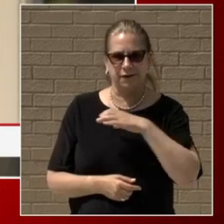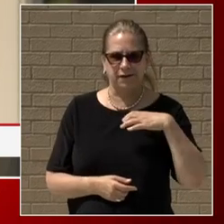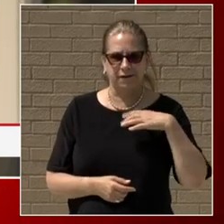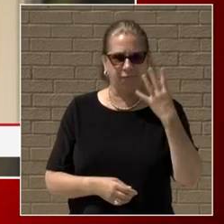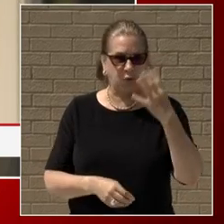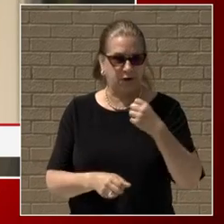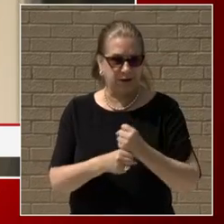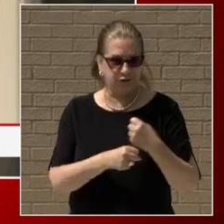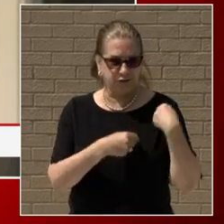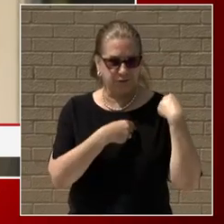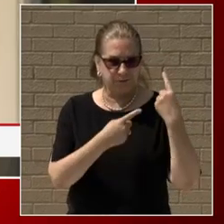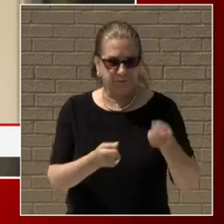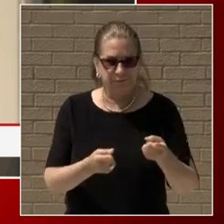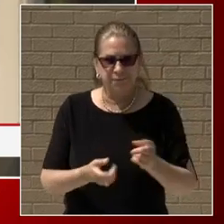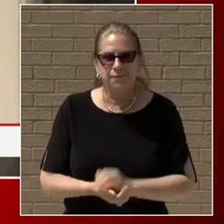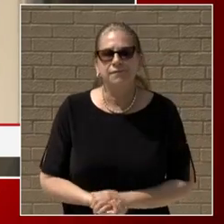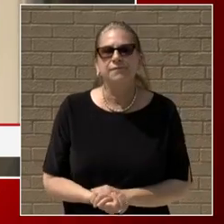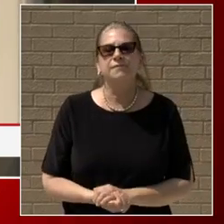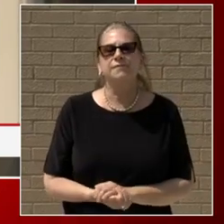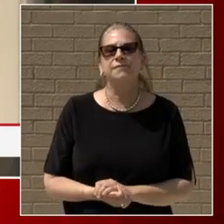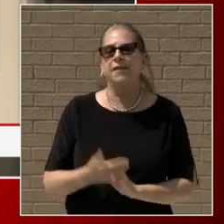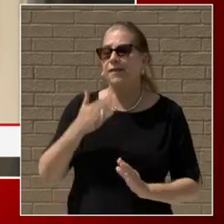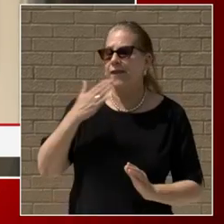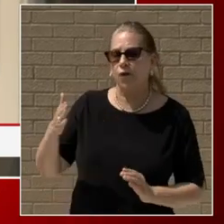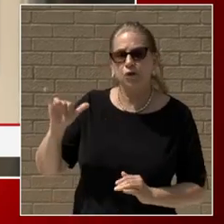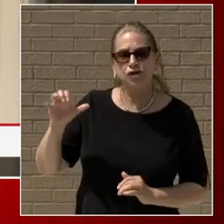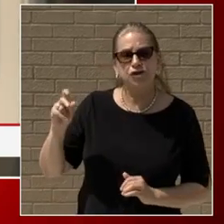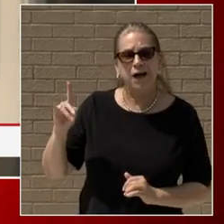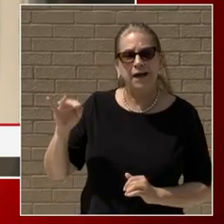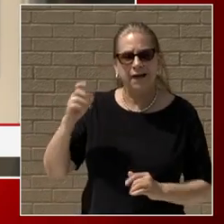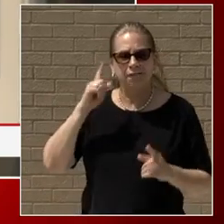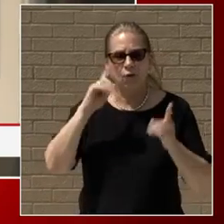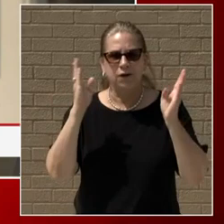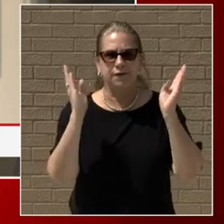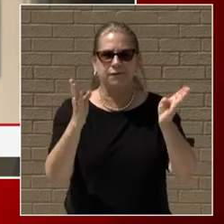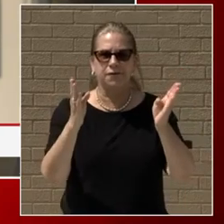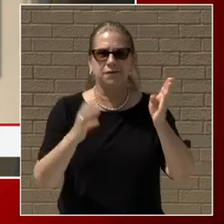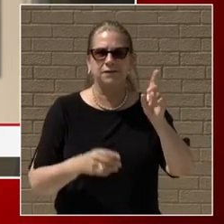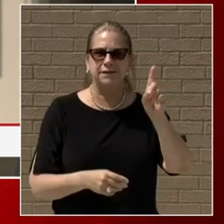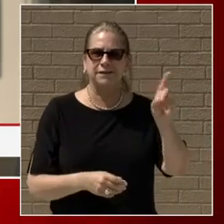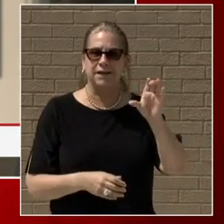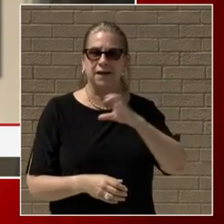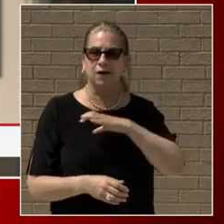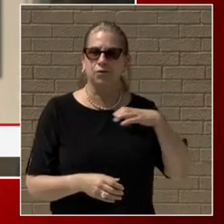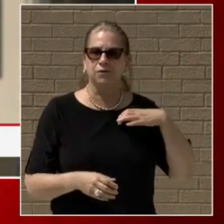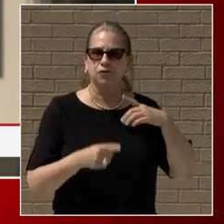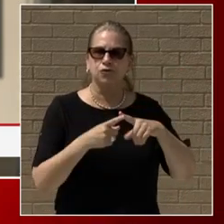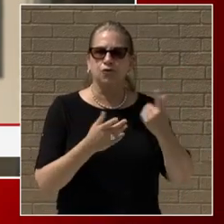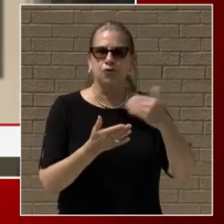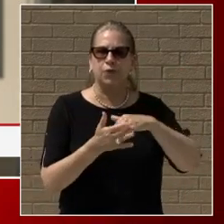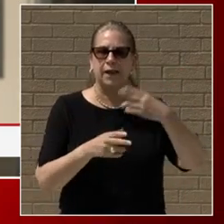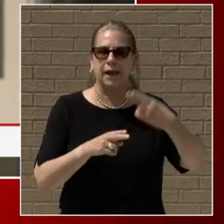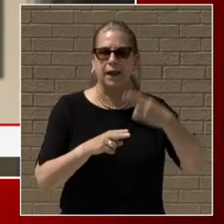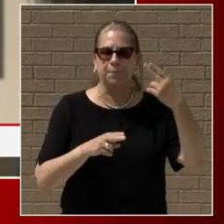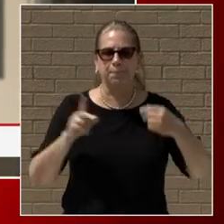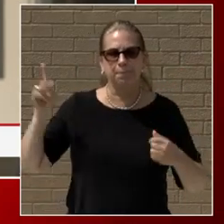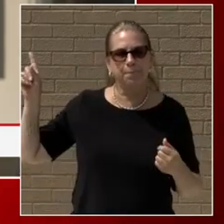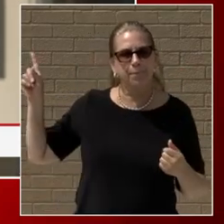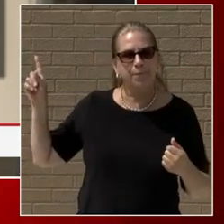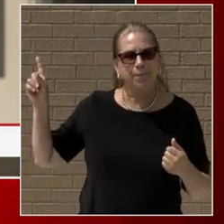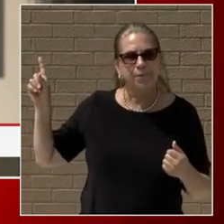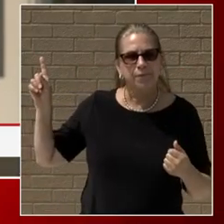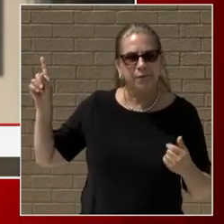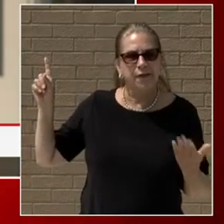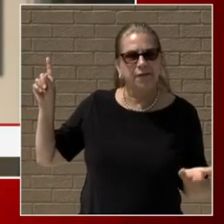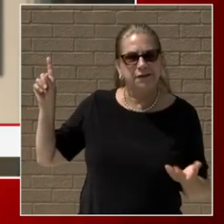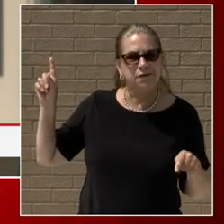City Council in renaming our beloved Rec Center. The day that Ms. Jackie and I testified, we lost 2 young kings from our Bennett Park community, Eric